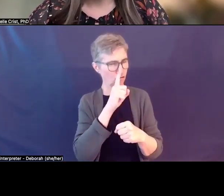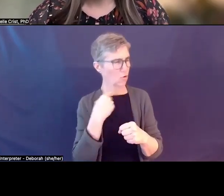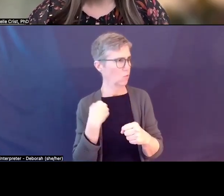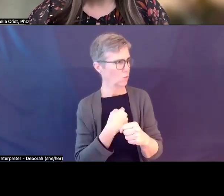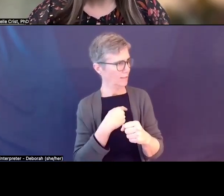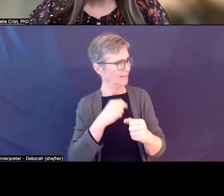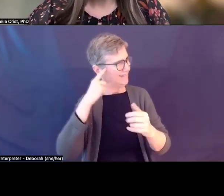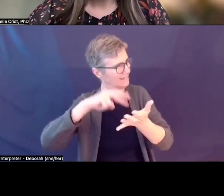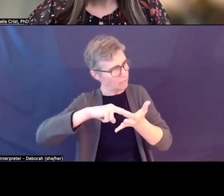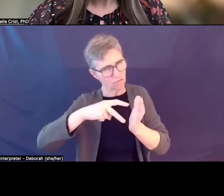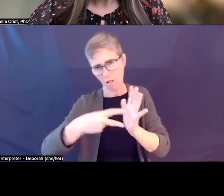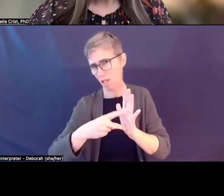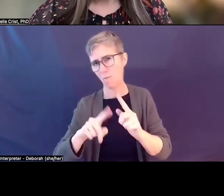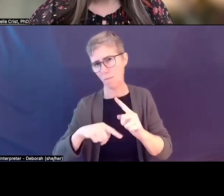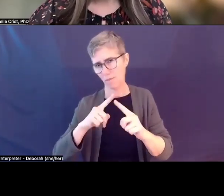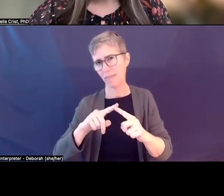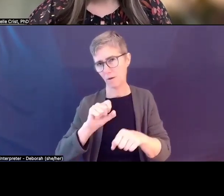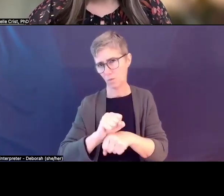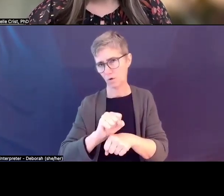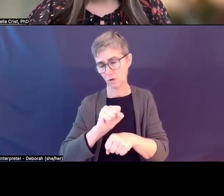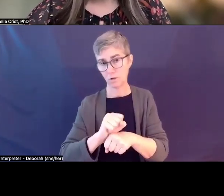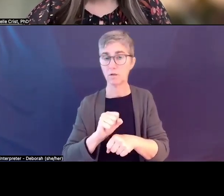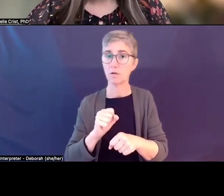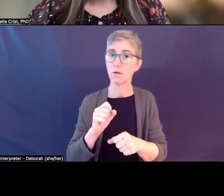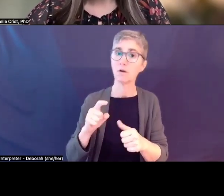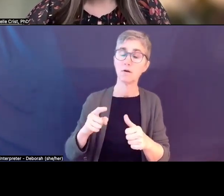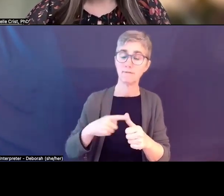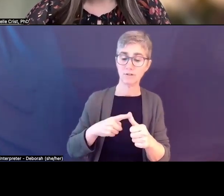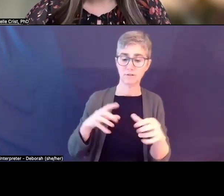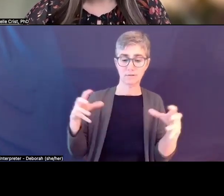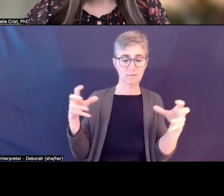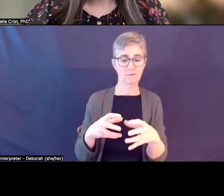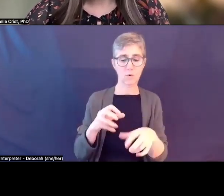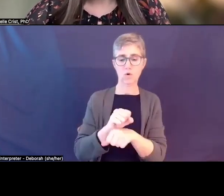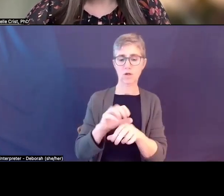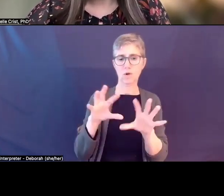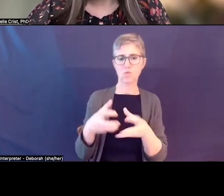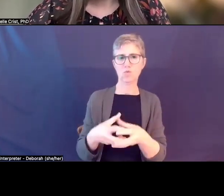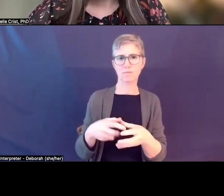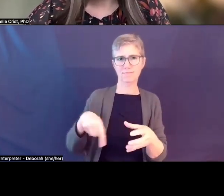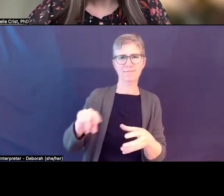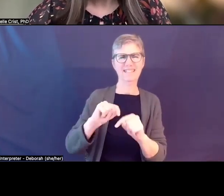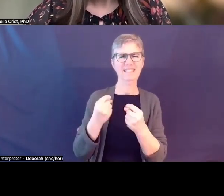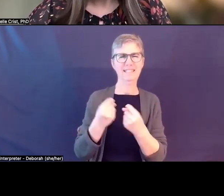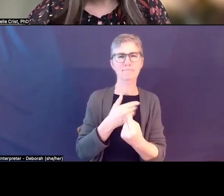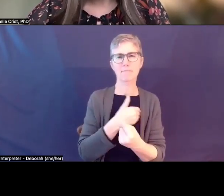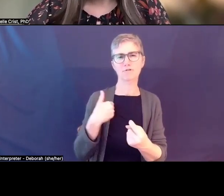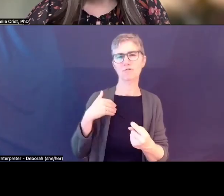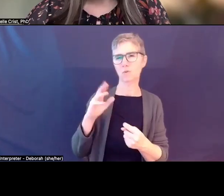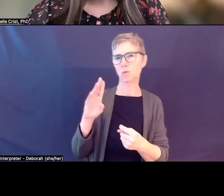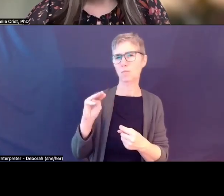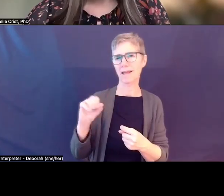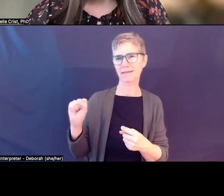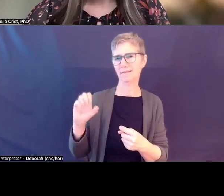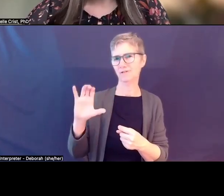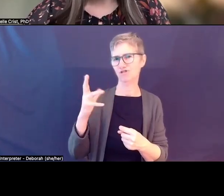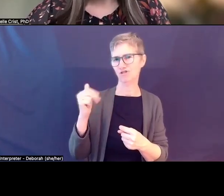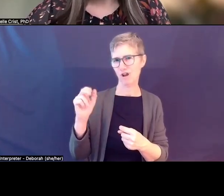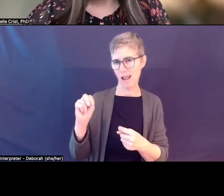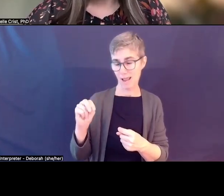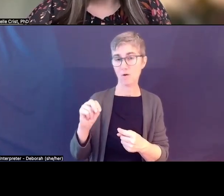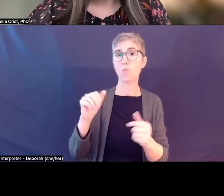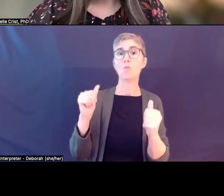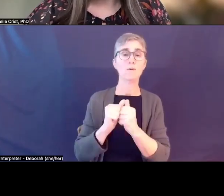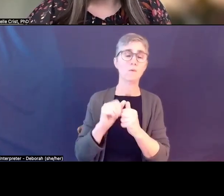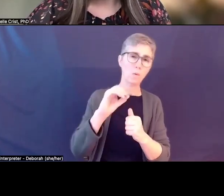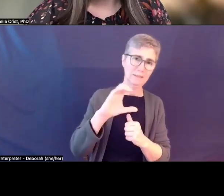this work. We first formed a working group comprised of our team members at UMass Chan, OCC leadership, and